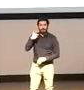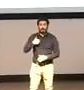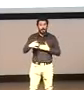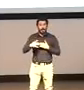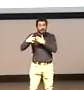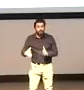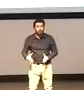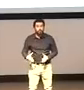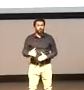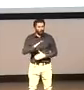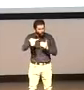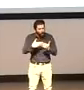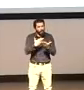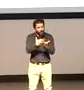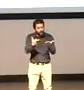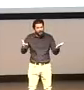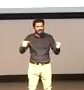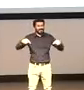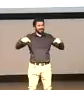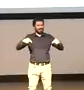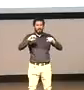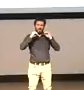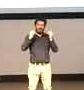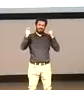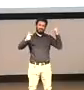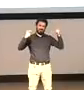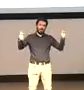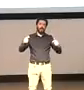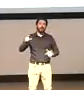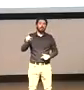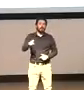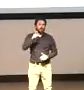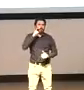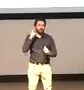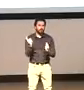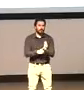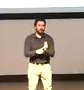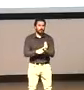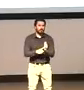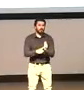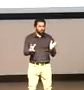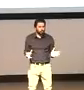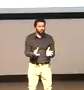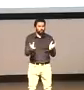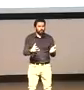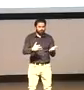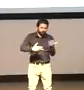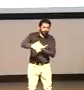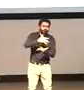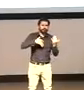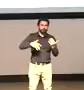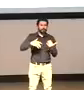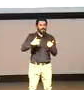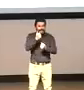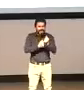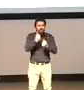our large organization, we must recognize this and encourage each other and all those we work with to be